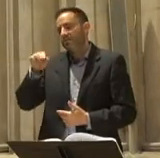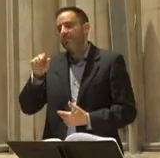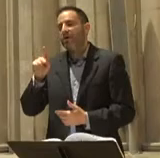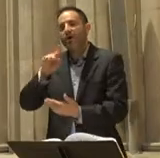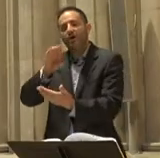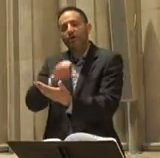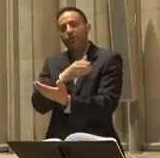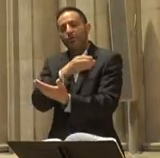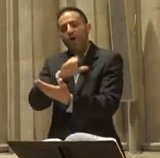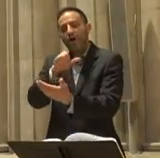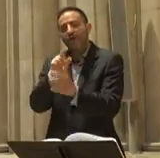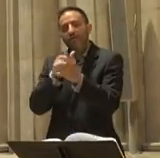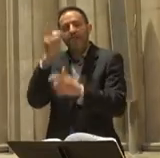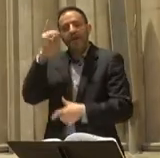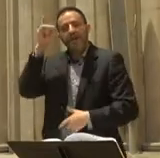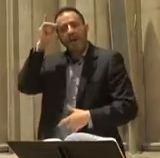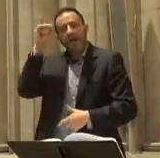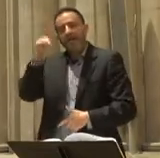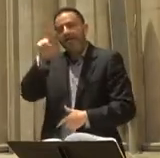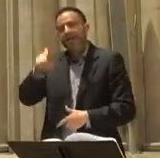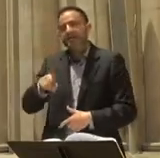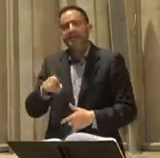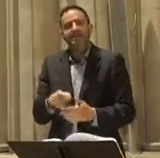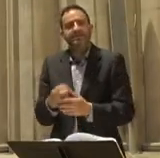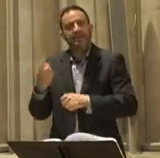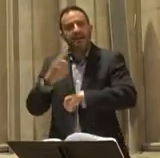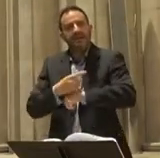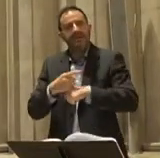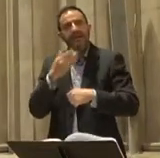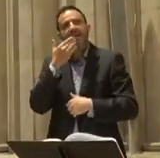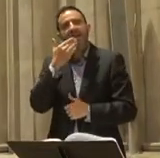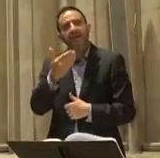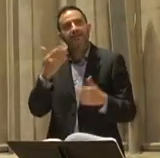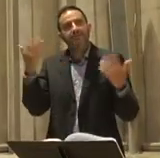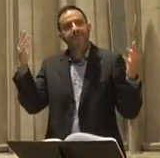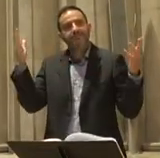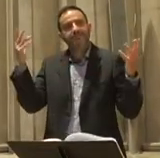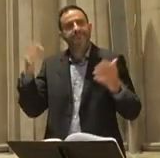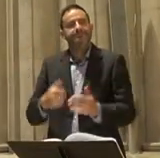Choir from Dallas, Texas is here with us today. Thank you all.